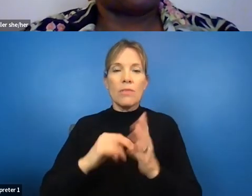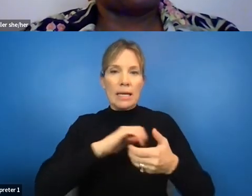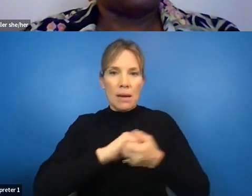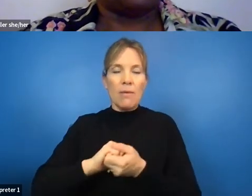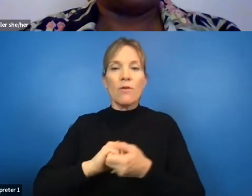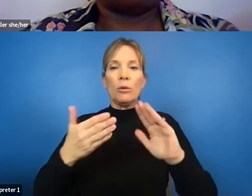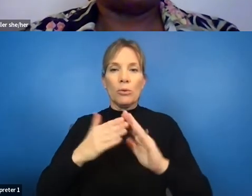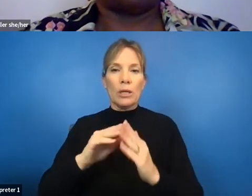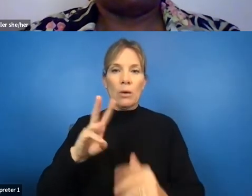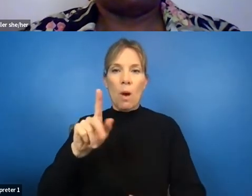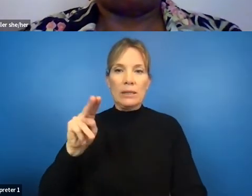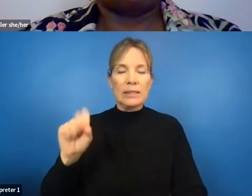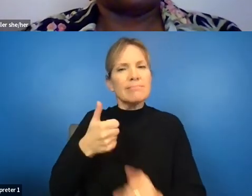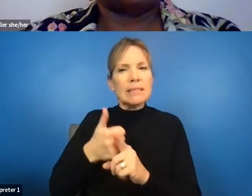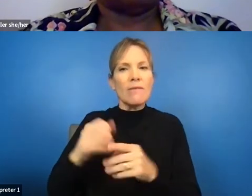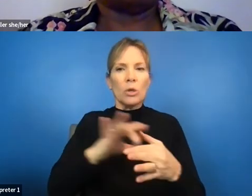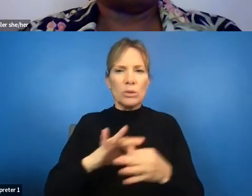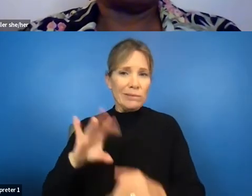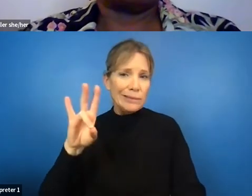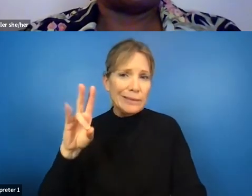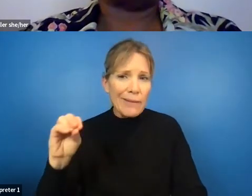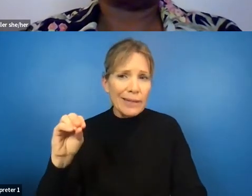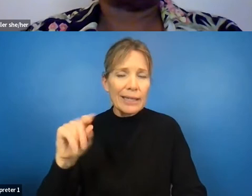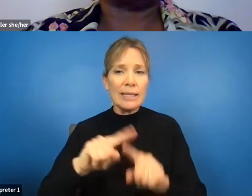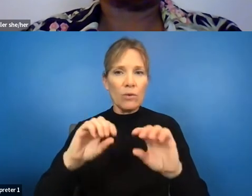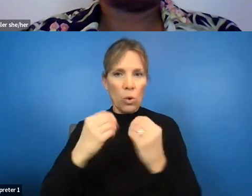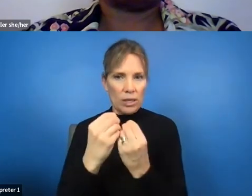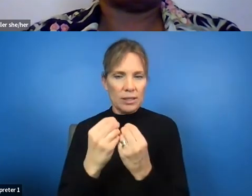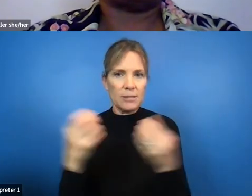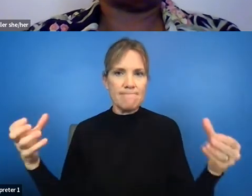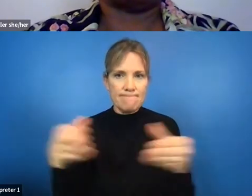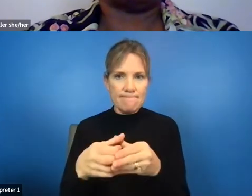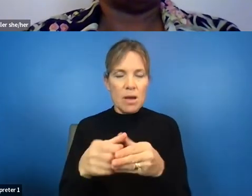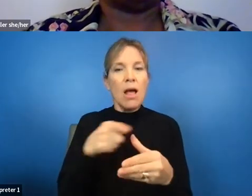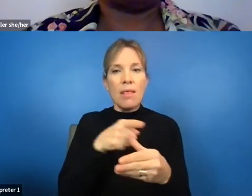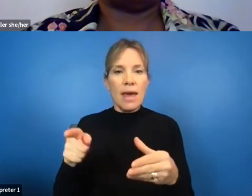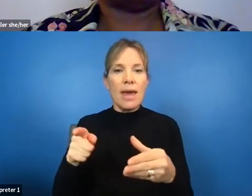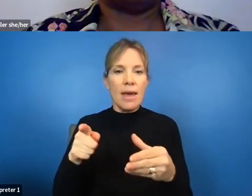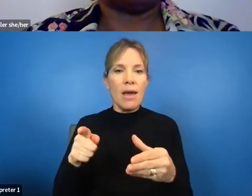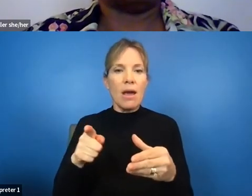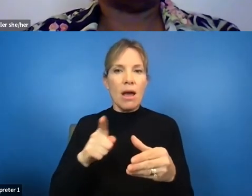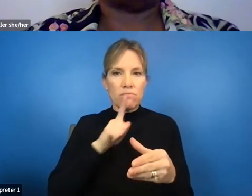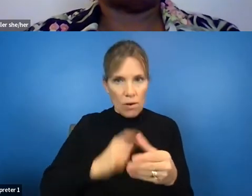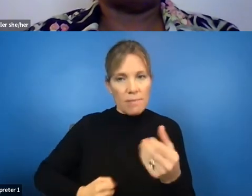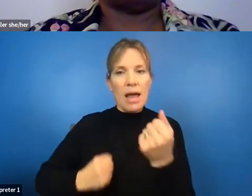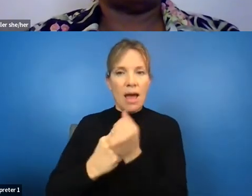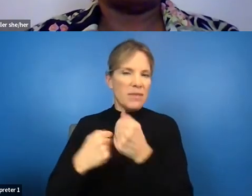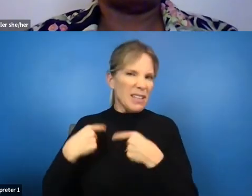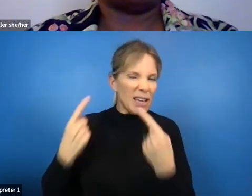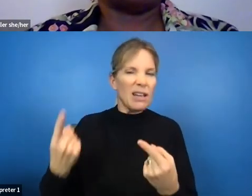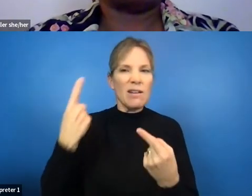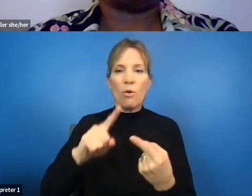is a coalition of 70 organizations that have been advocating for